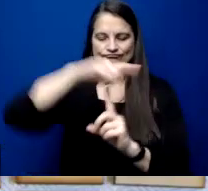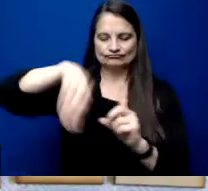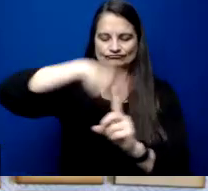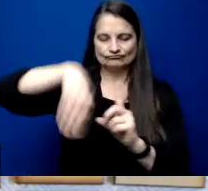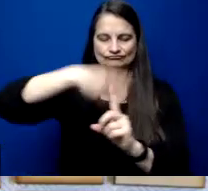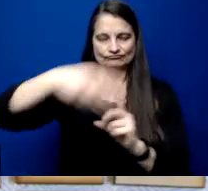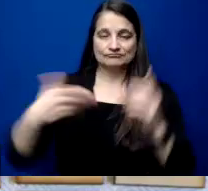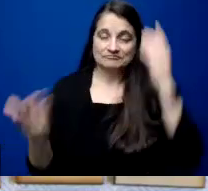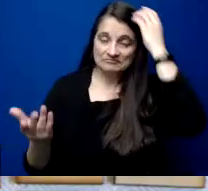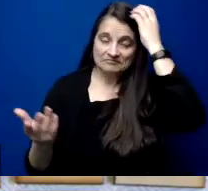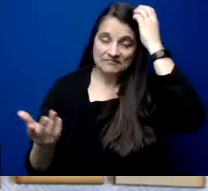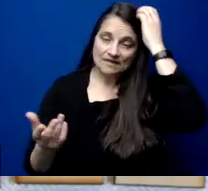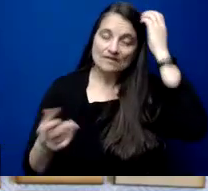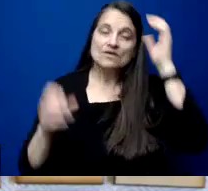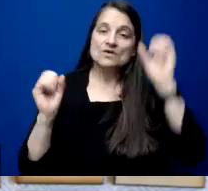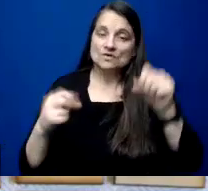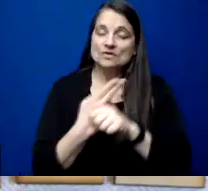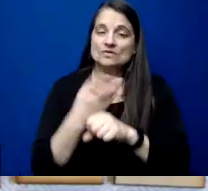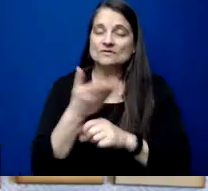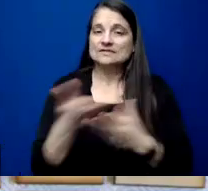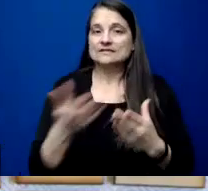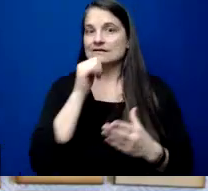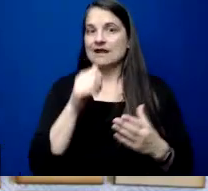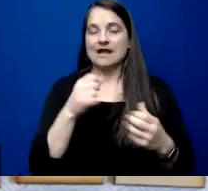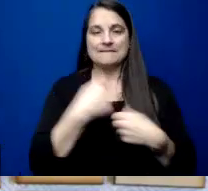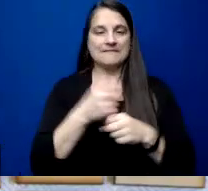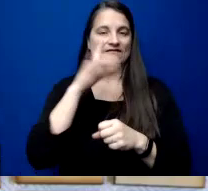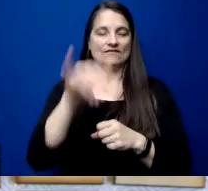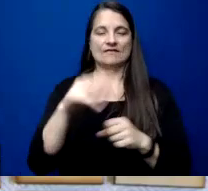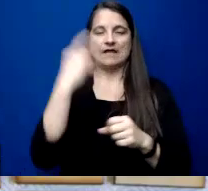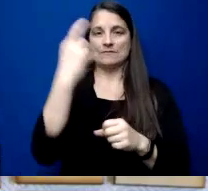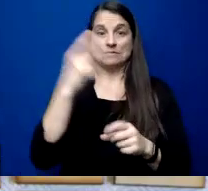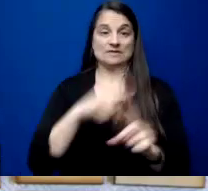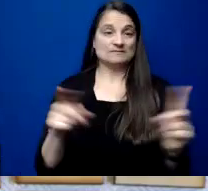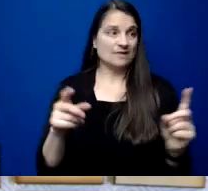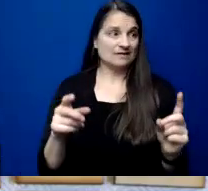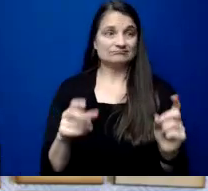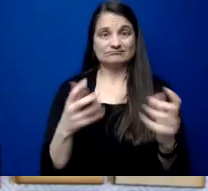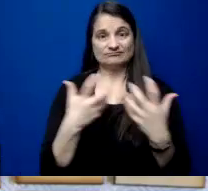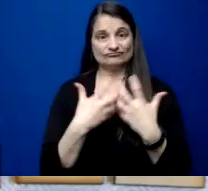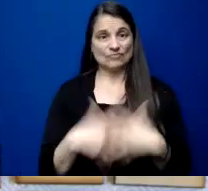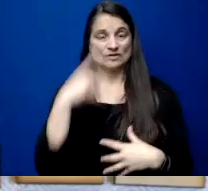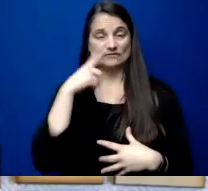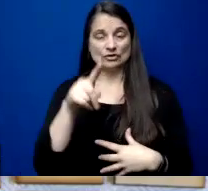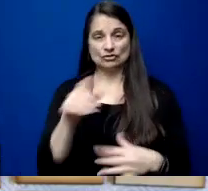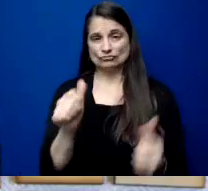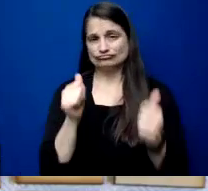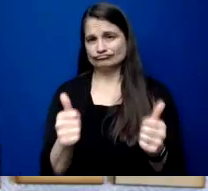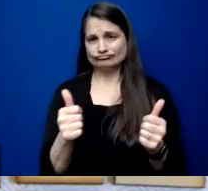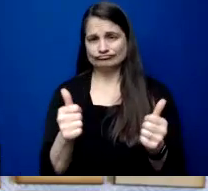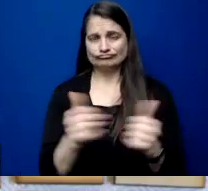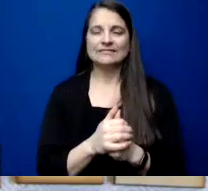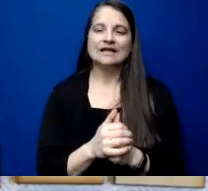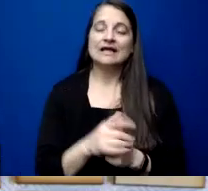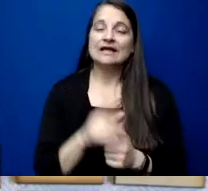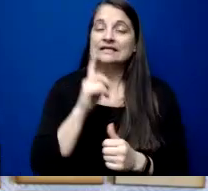can use things that aren't necessarily made for that purpose, but yeah, make it work for you. And I see we do have